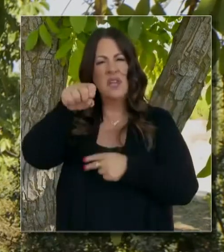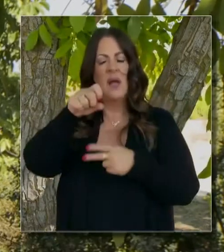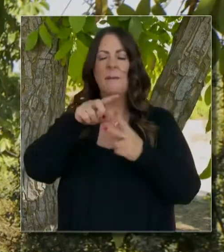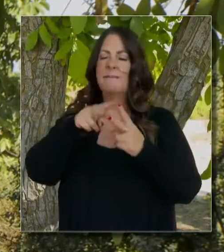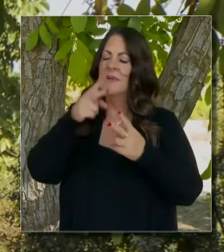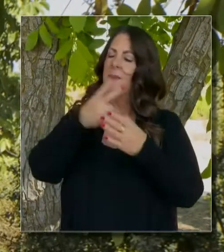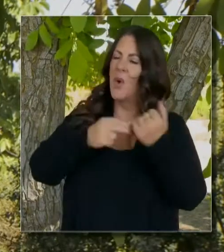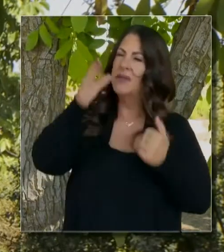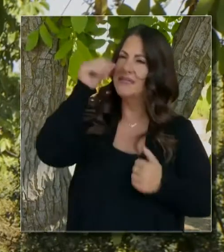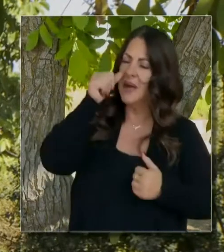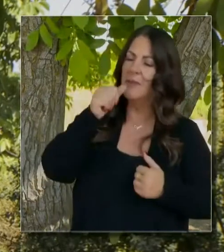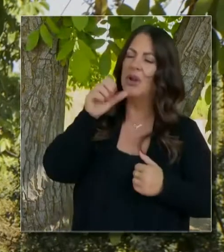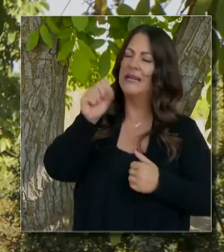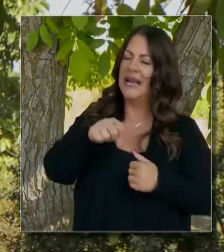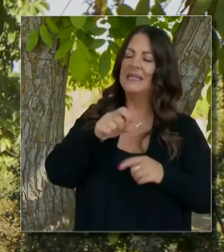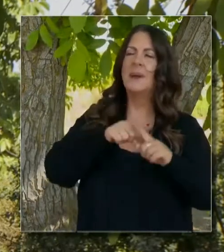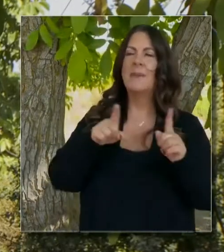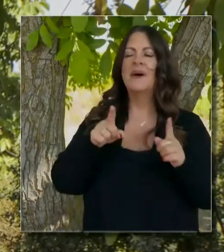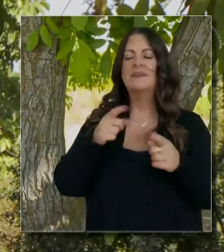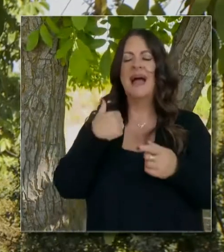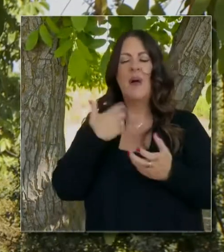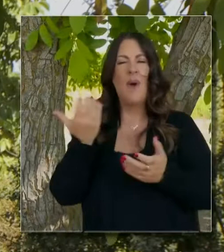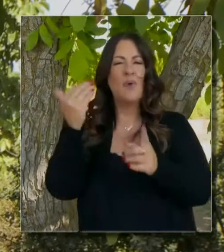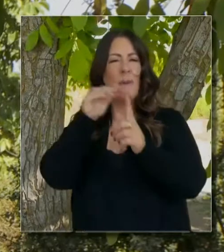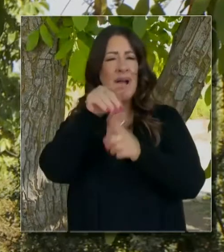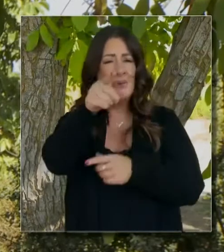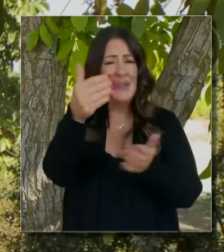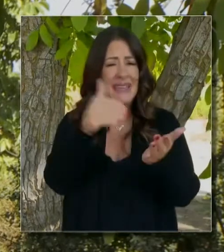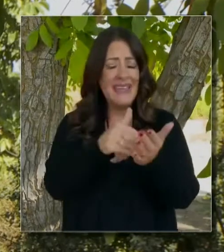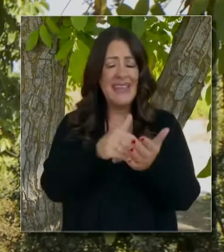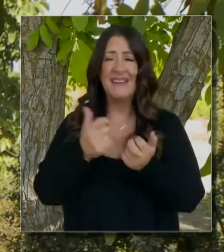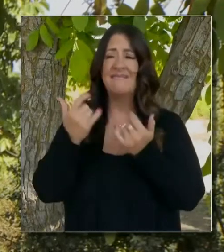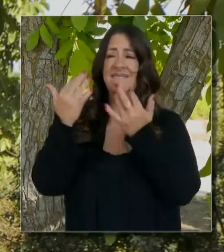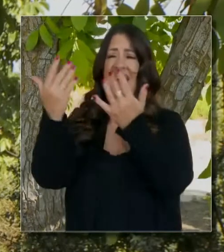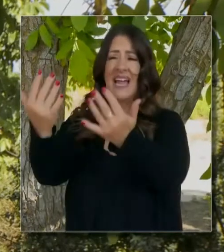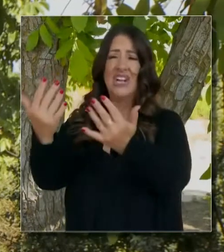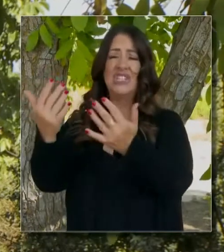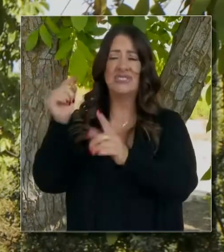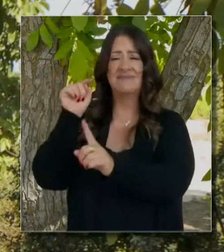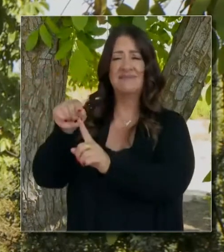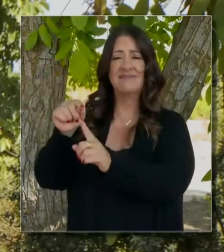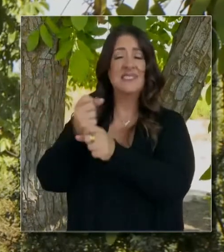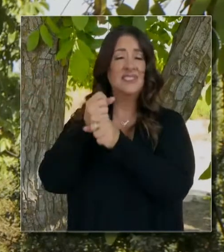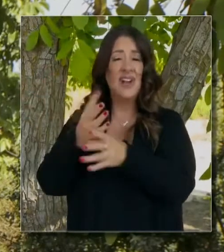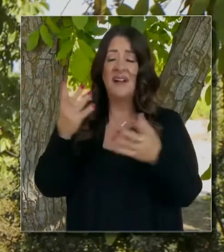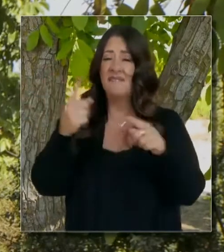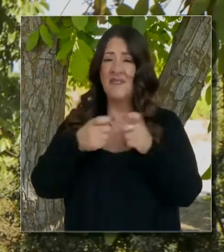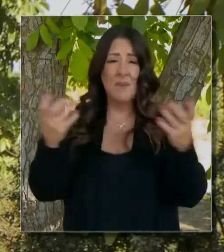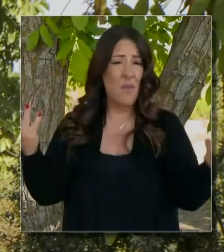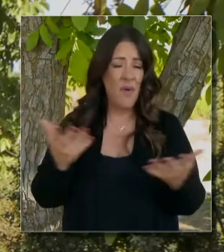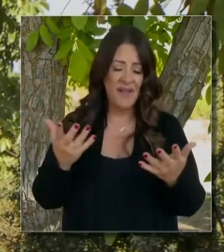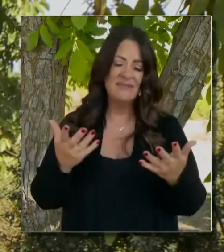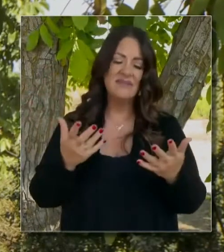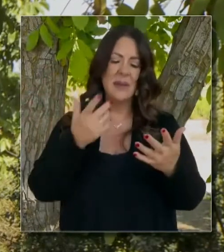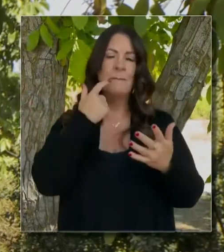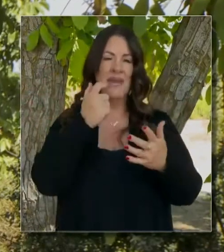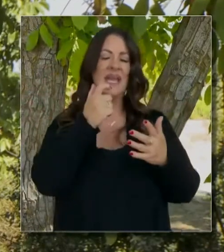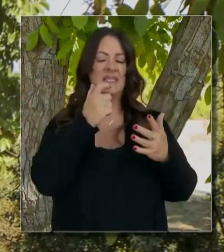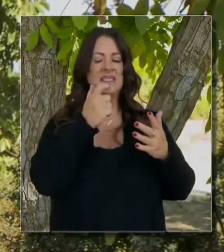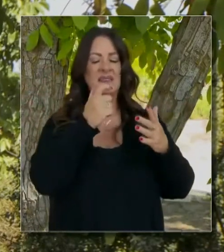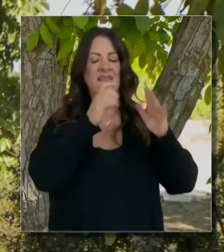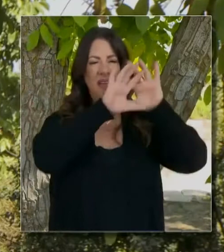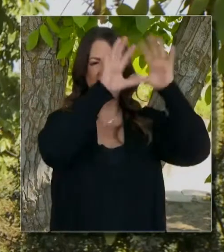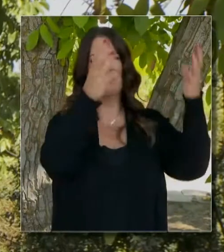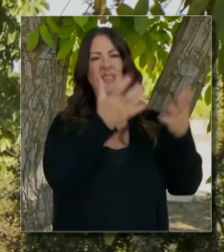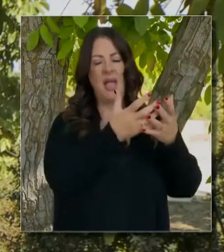words before I open it up. It's just a reminder, these fires, climate-induced fires, and the